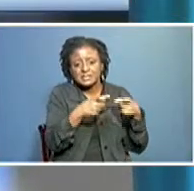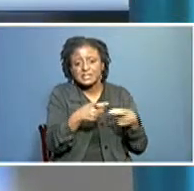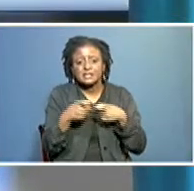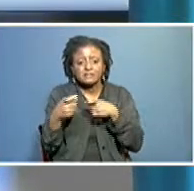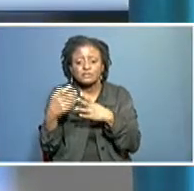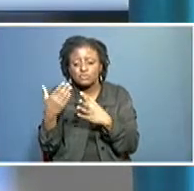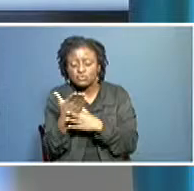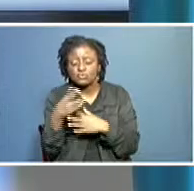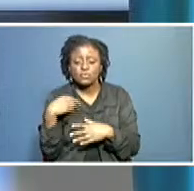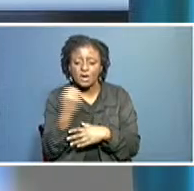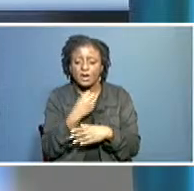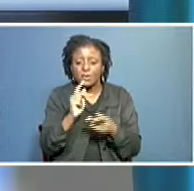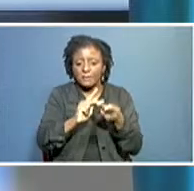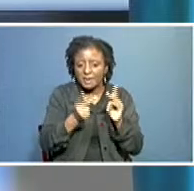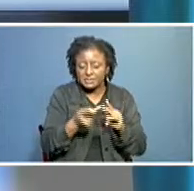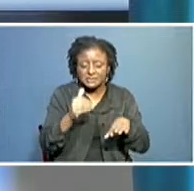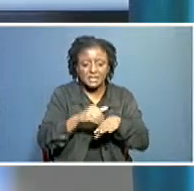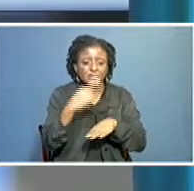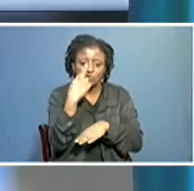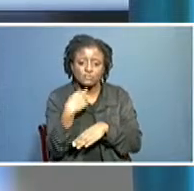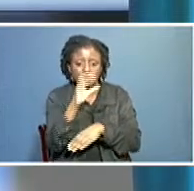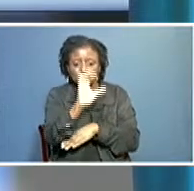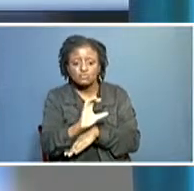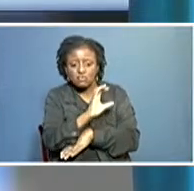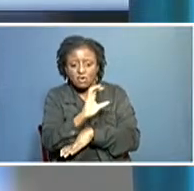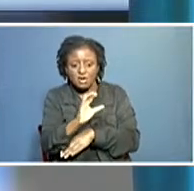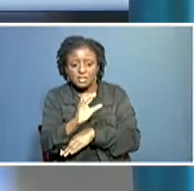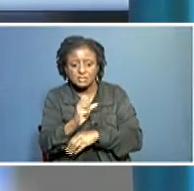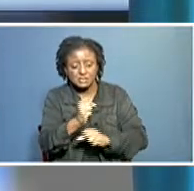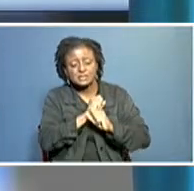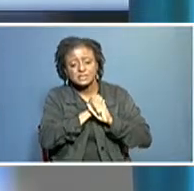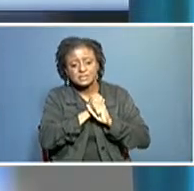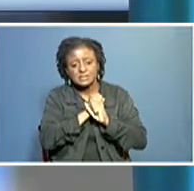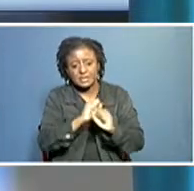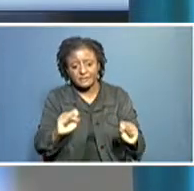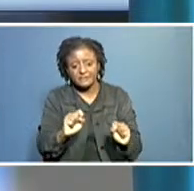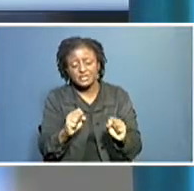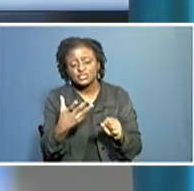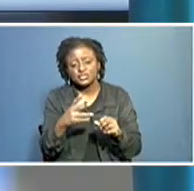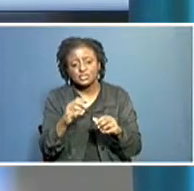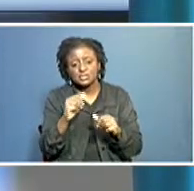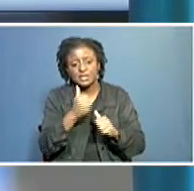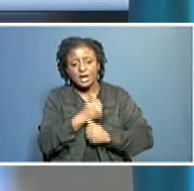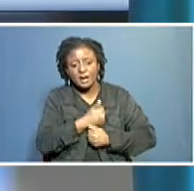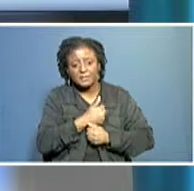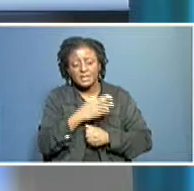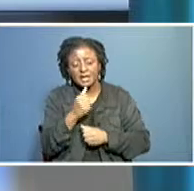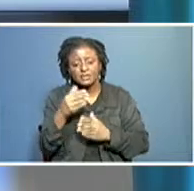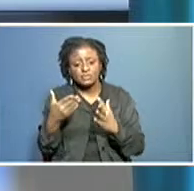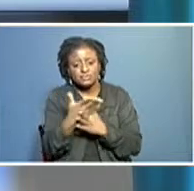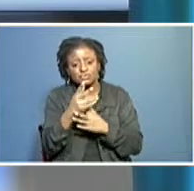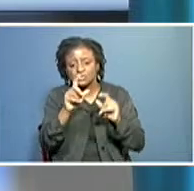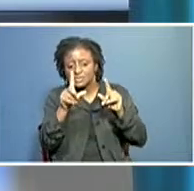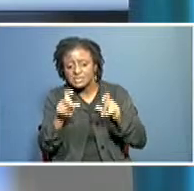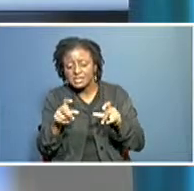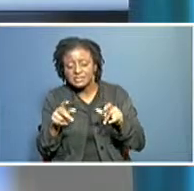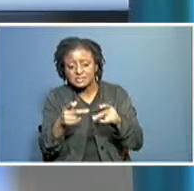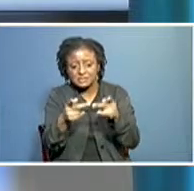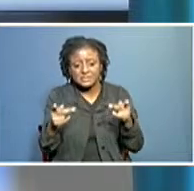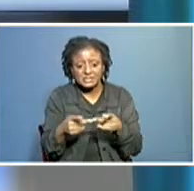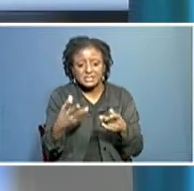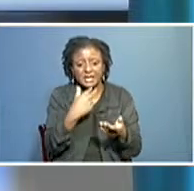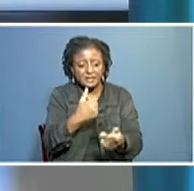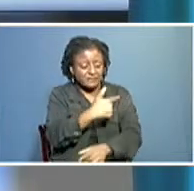partners at the Red Cross, Salvation Army, as well as through testing sites and